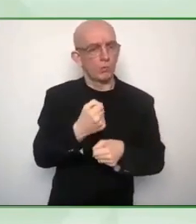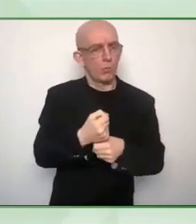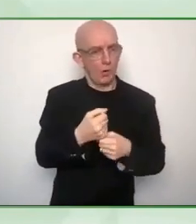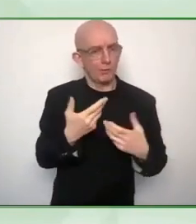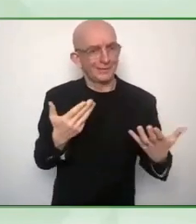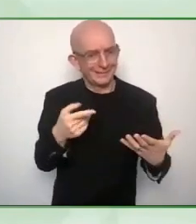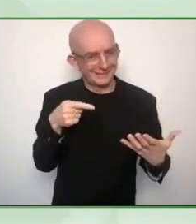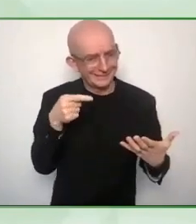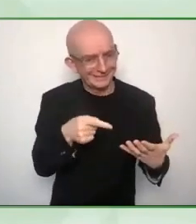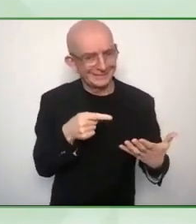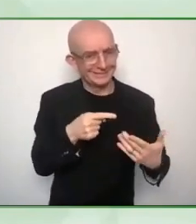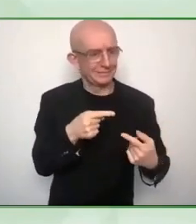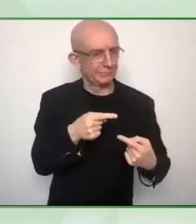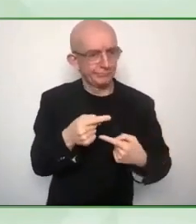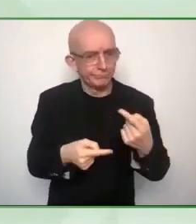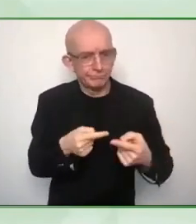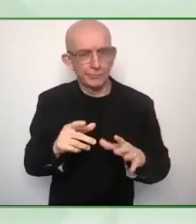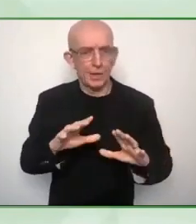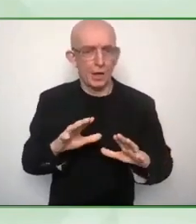That should